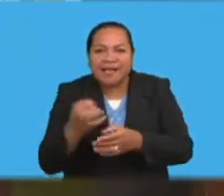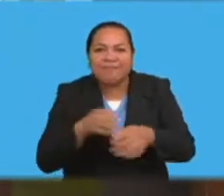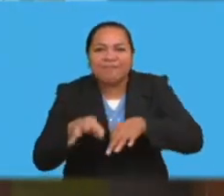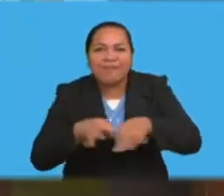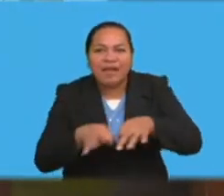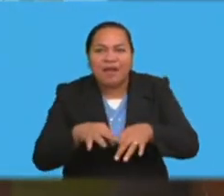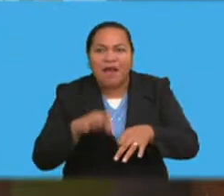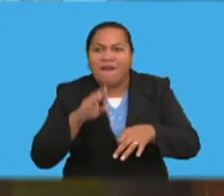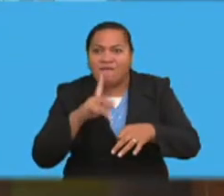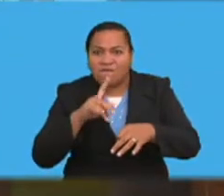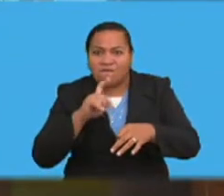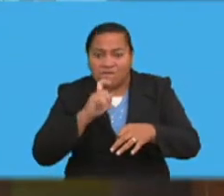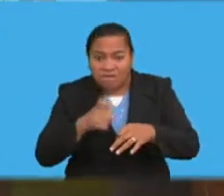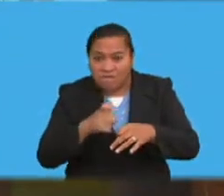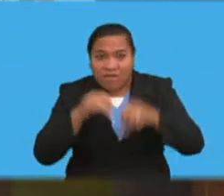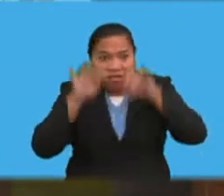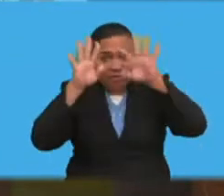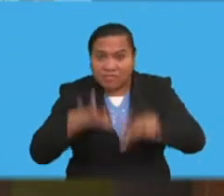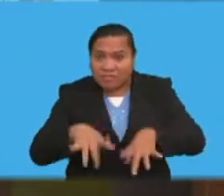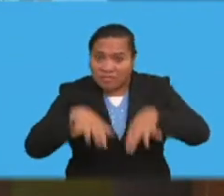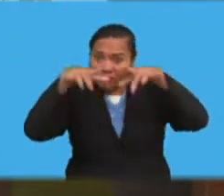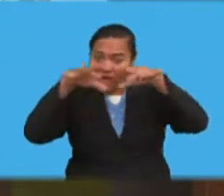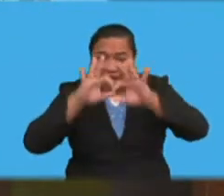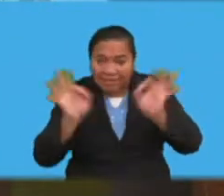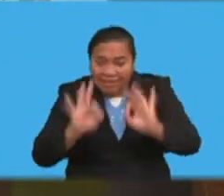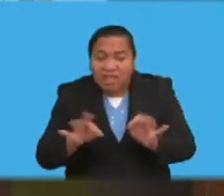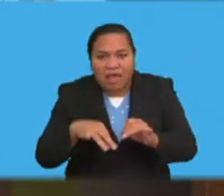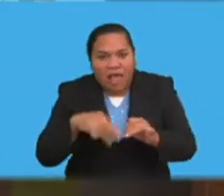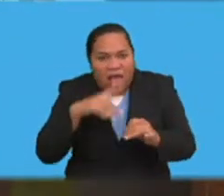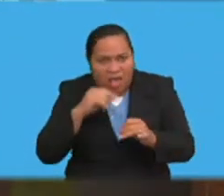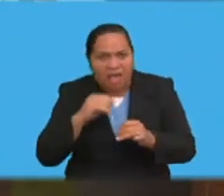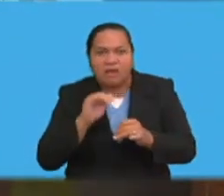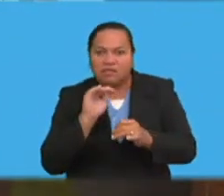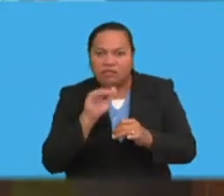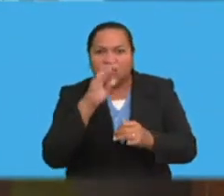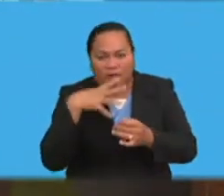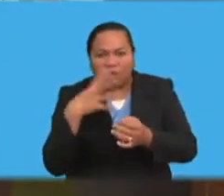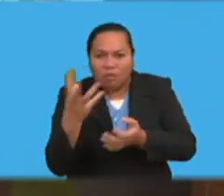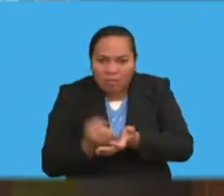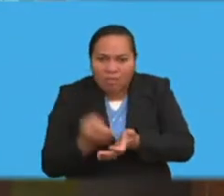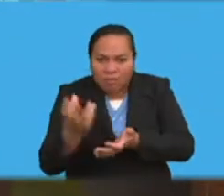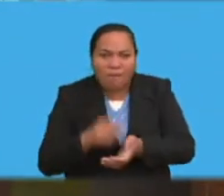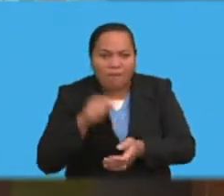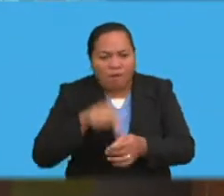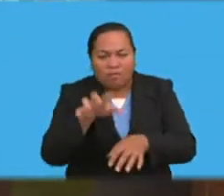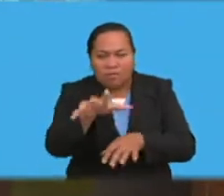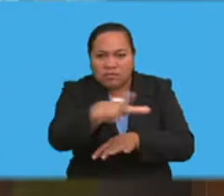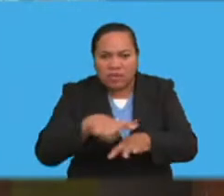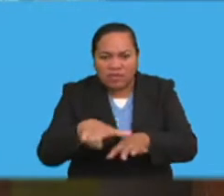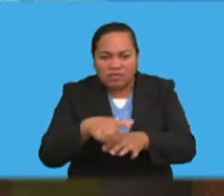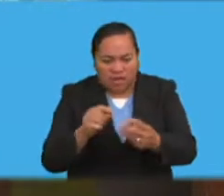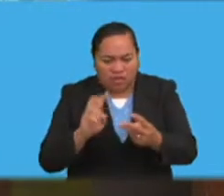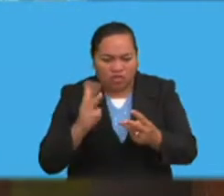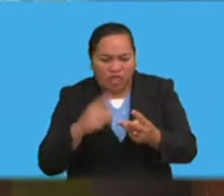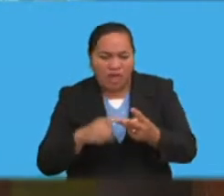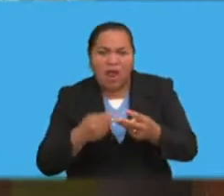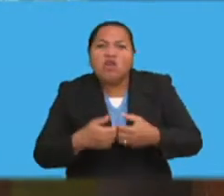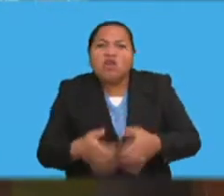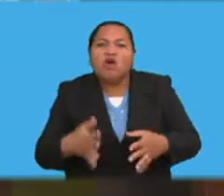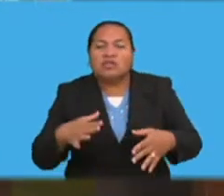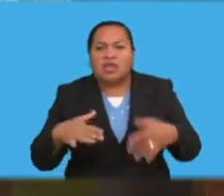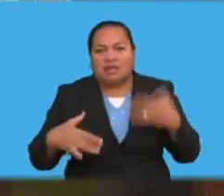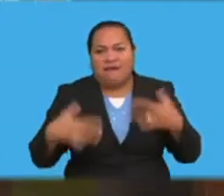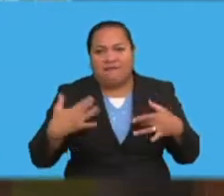that would have been generated and reinvested, Madam Speaker. Third, loss of human life and loss